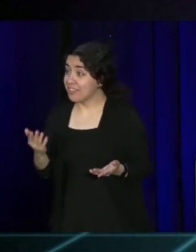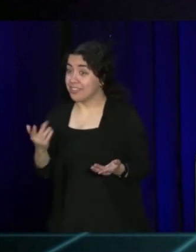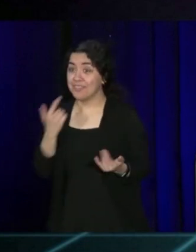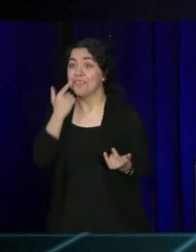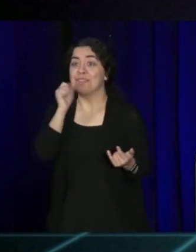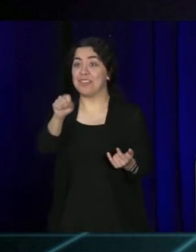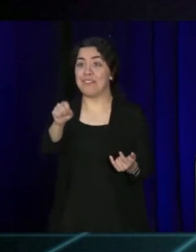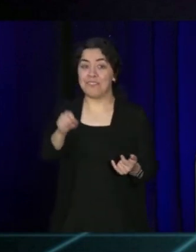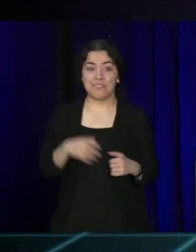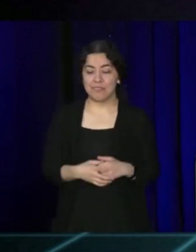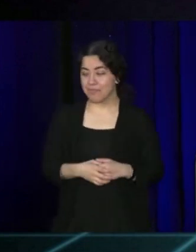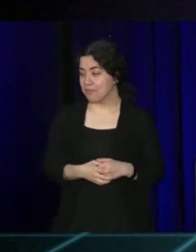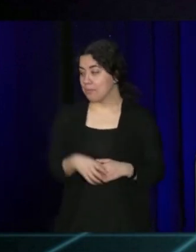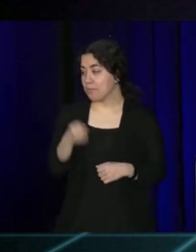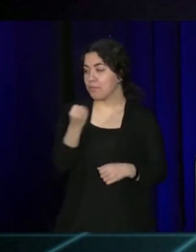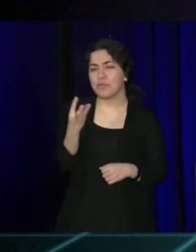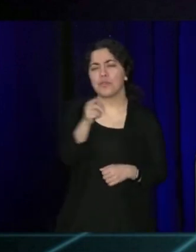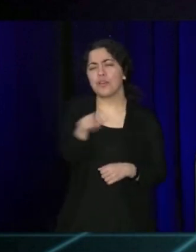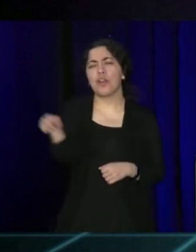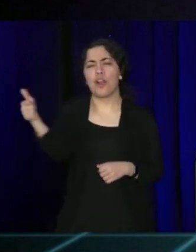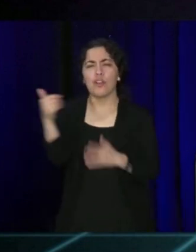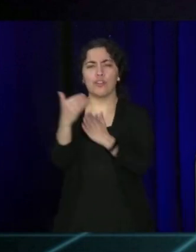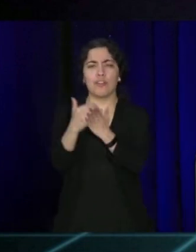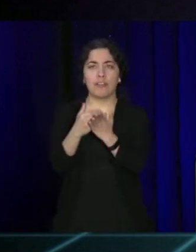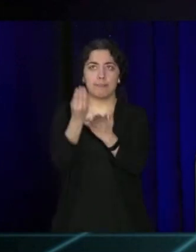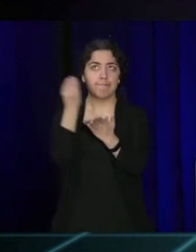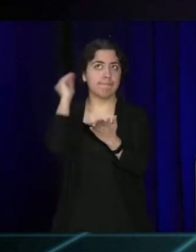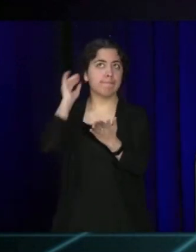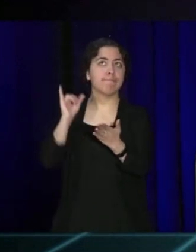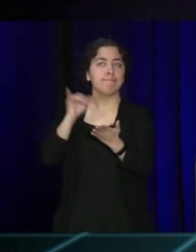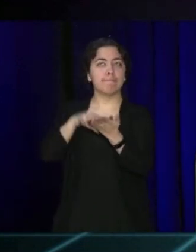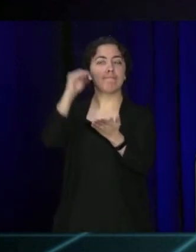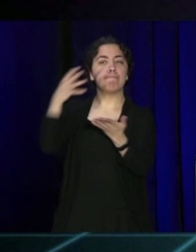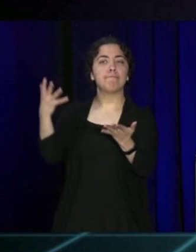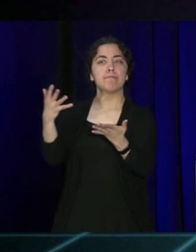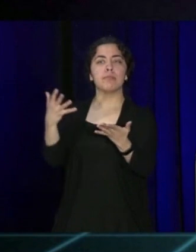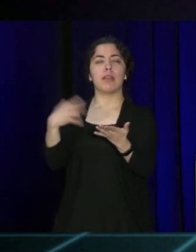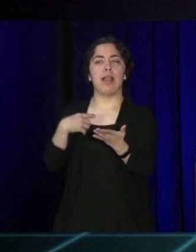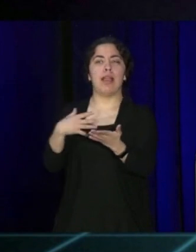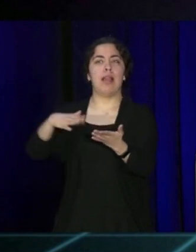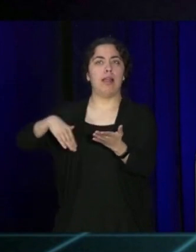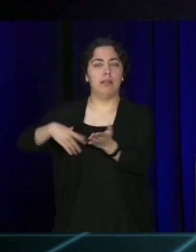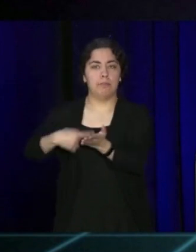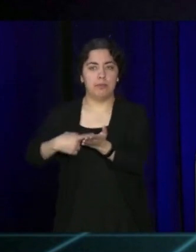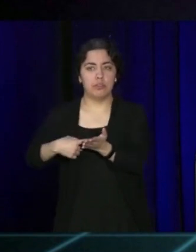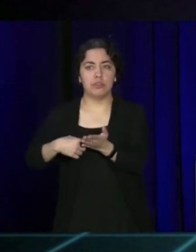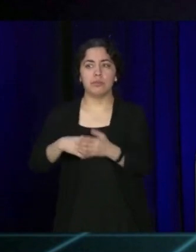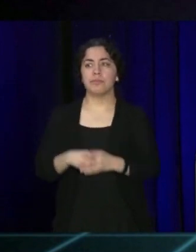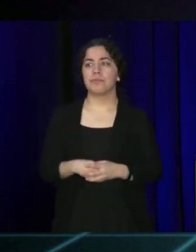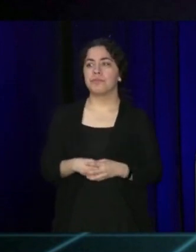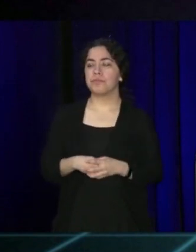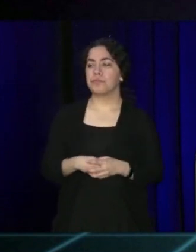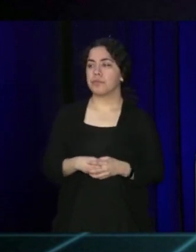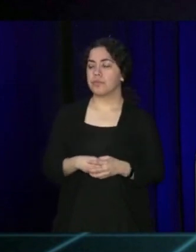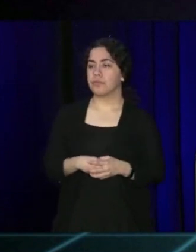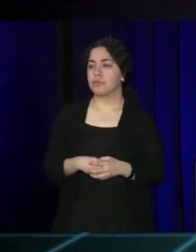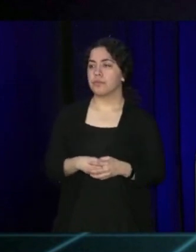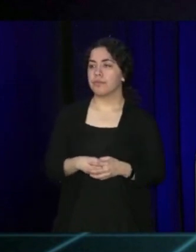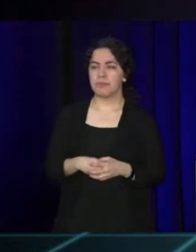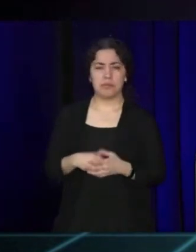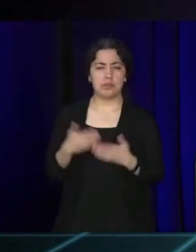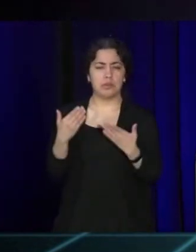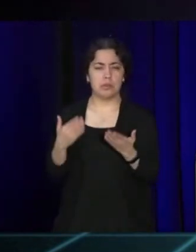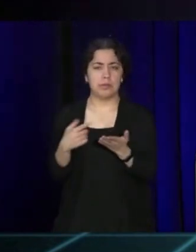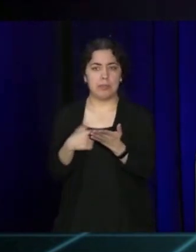There are a few other lessons learned I think we can talk about that I didn't manage to fit in other sessions, so let's cover them. I